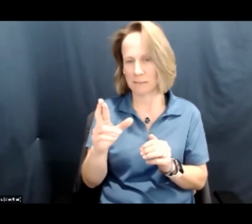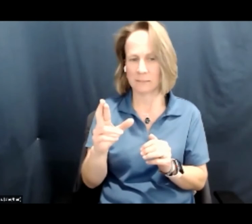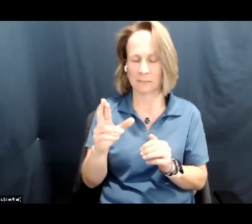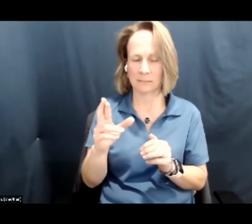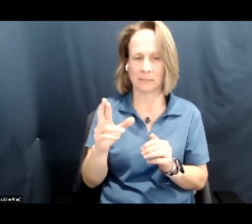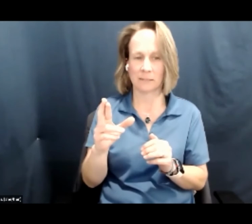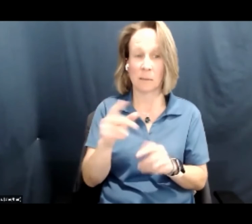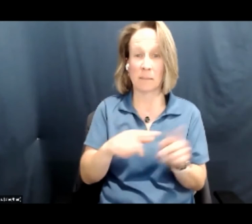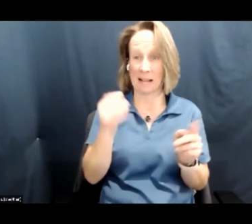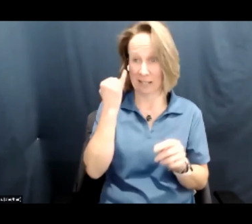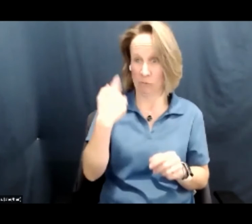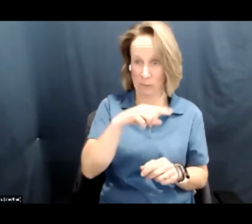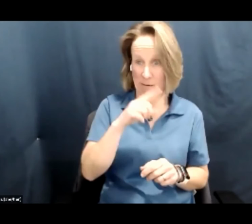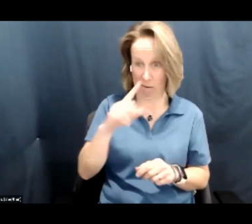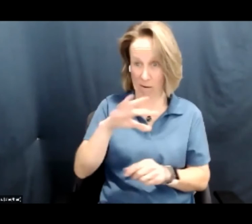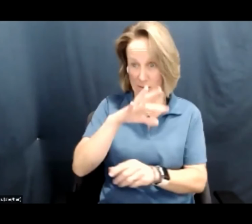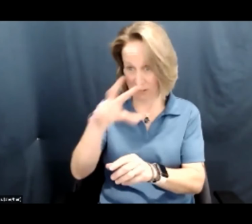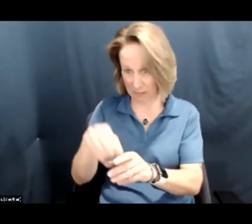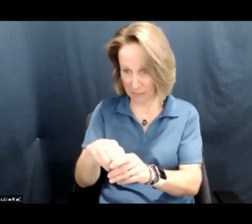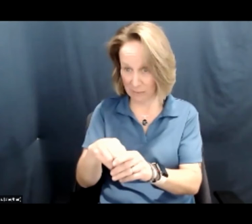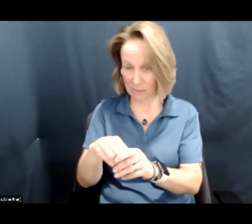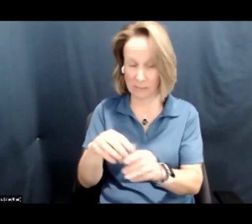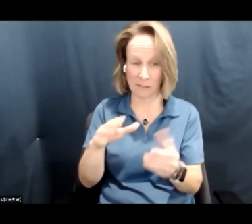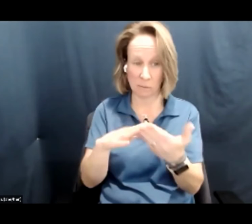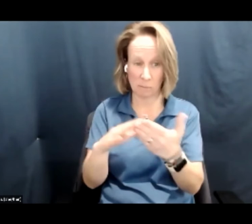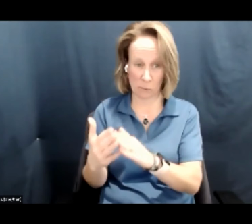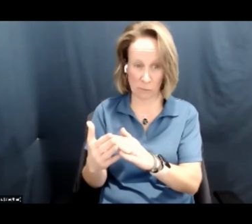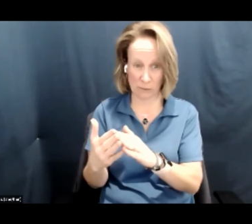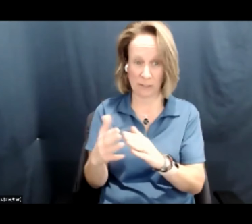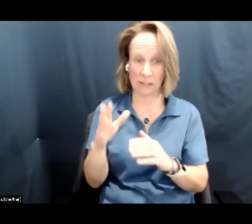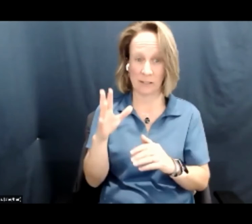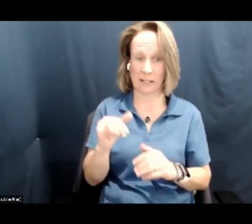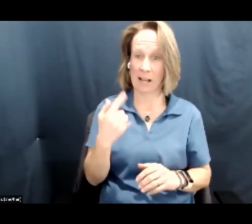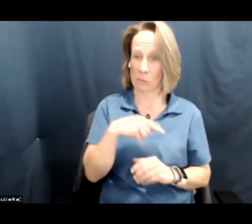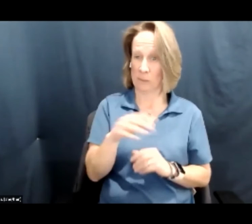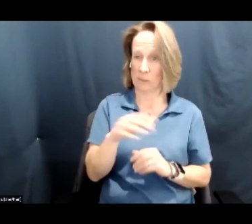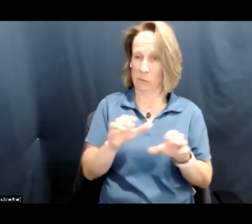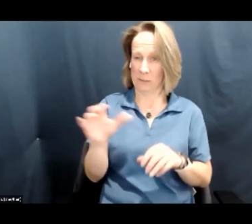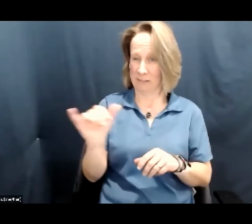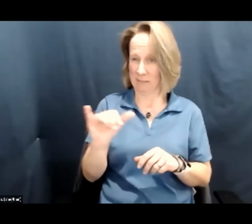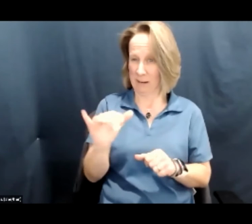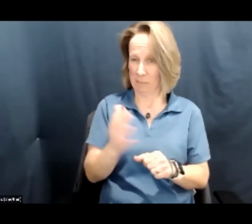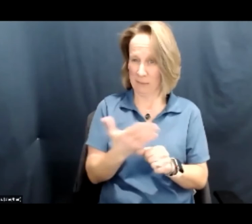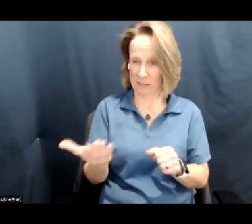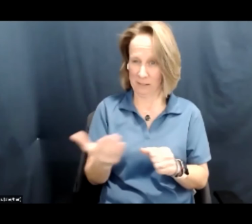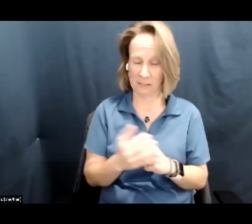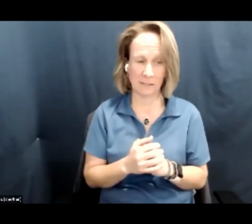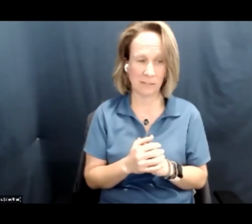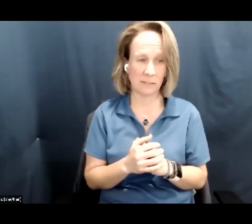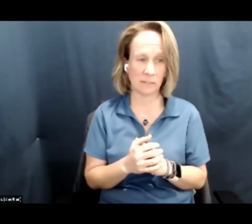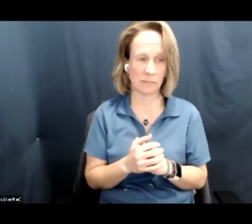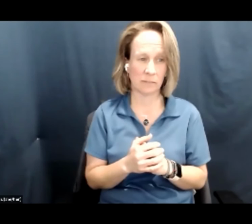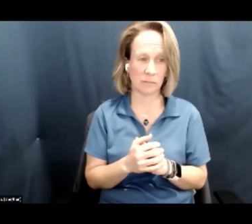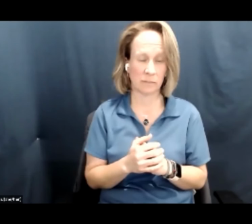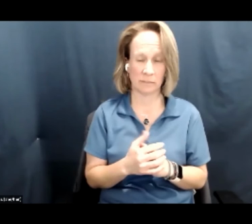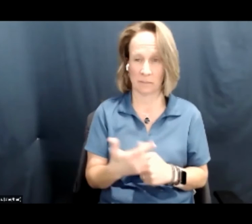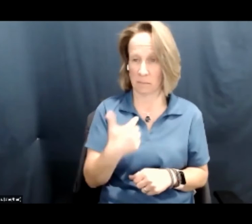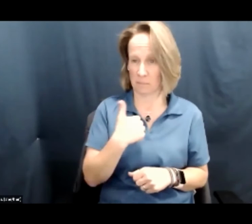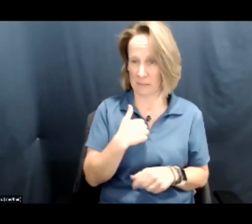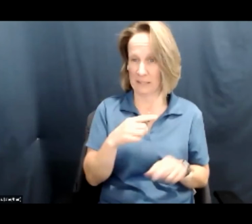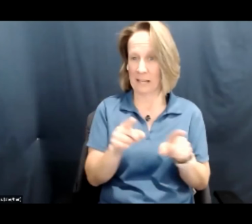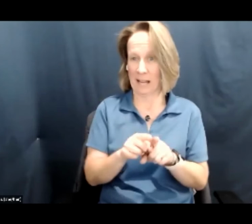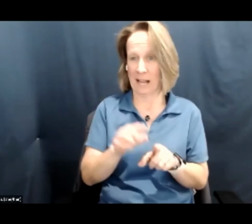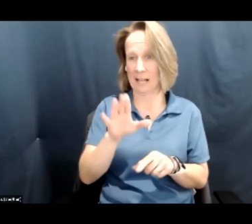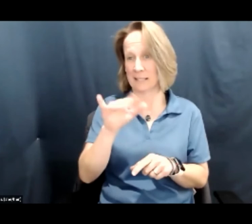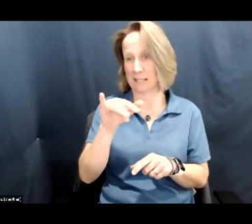community, that we are also doing the same things, right? Because I, as a cisgender bisexual